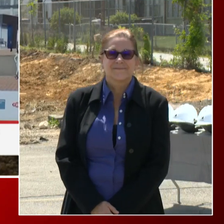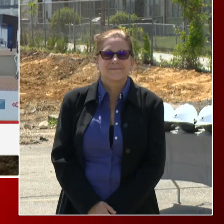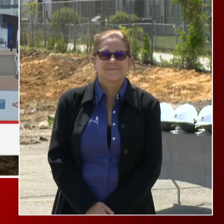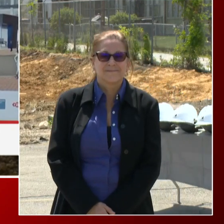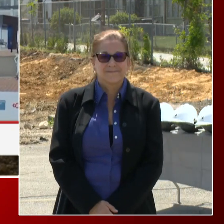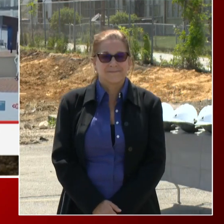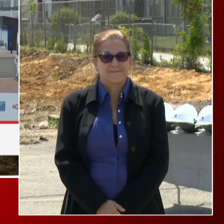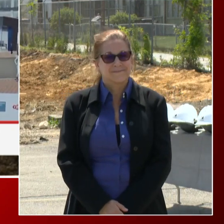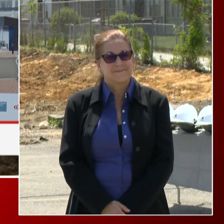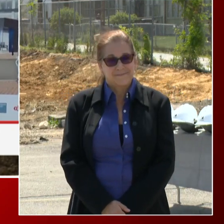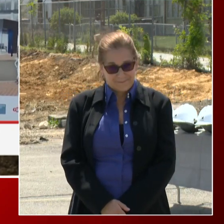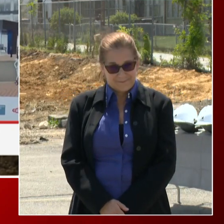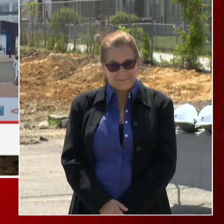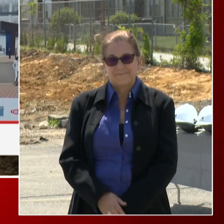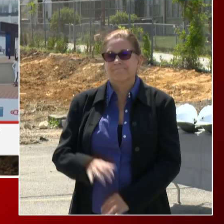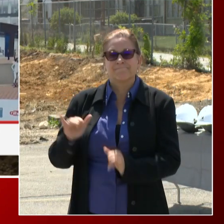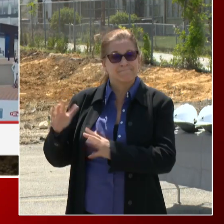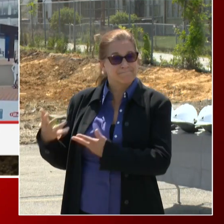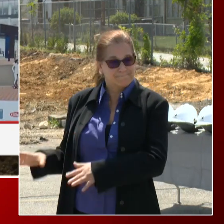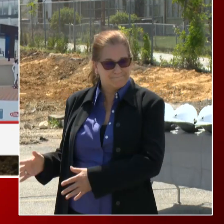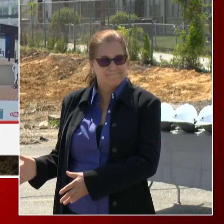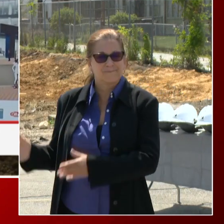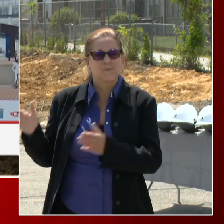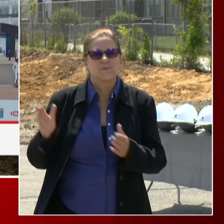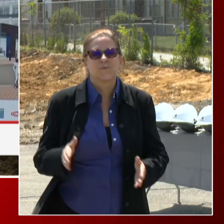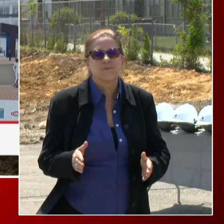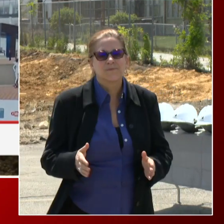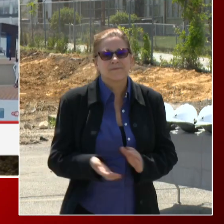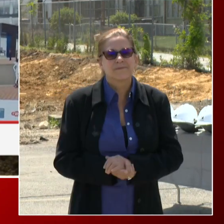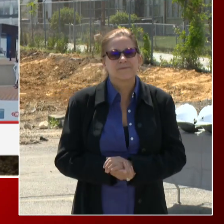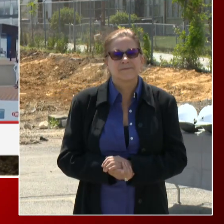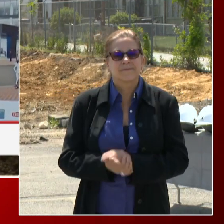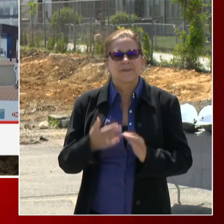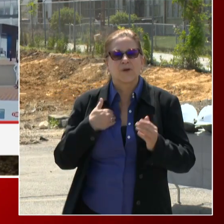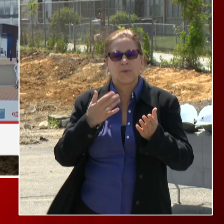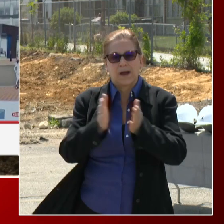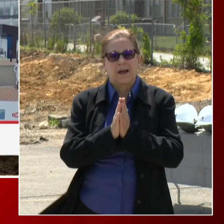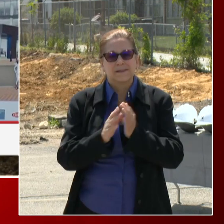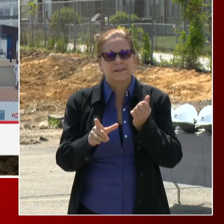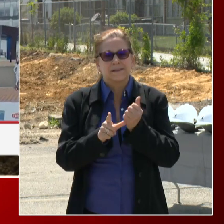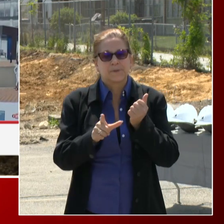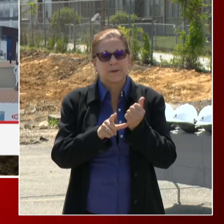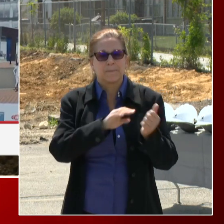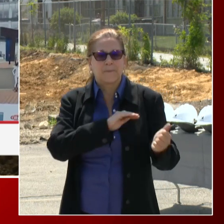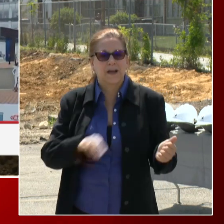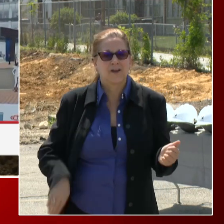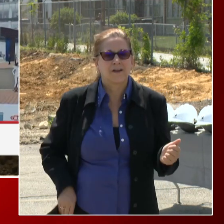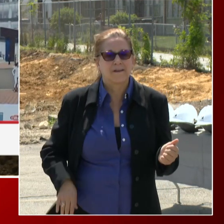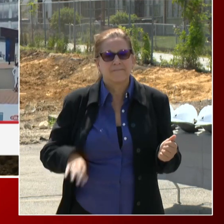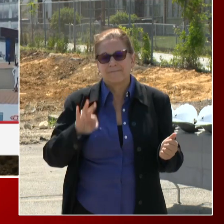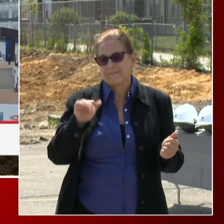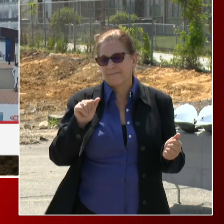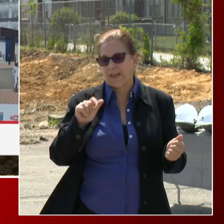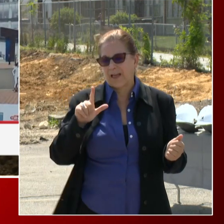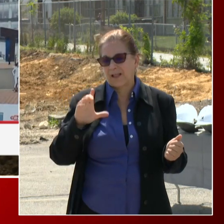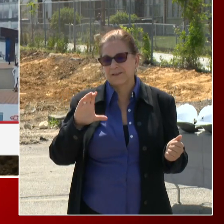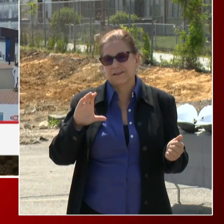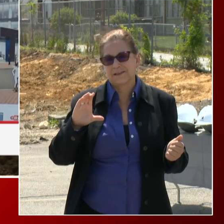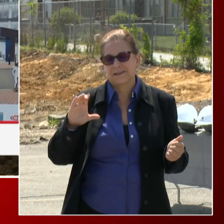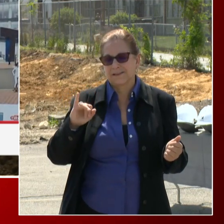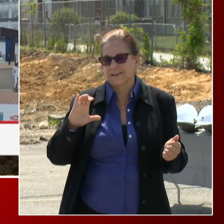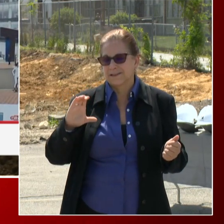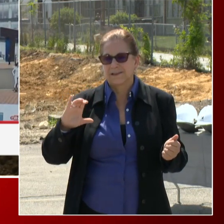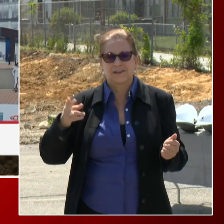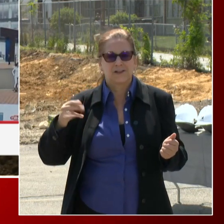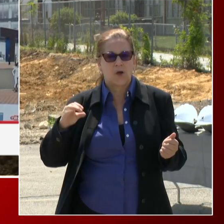So with that, I'm going to ask Deputy Mayor Falchicchio to come up because I want to spend just a couple of